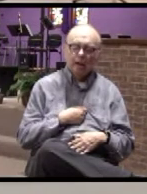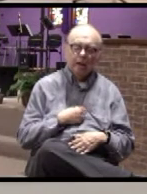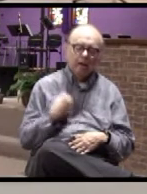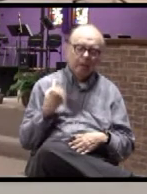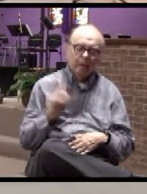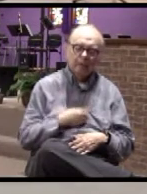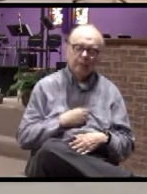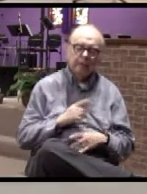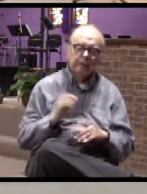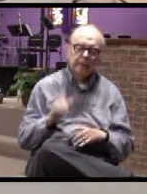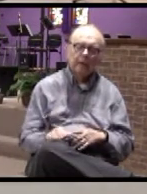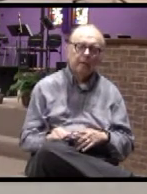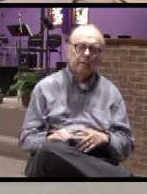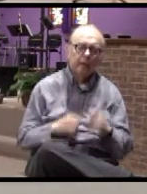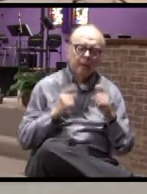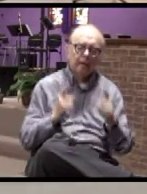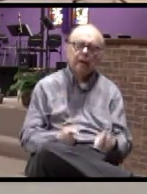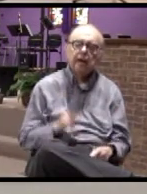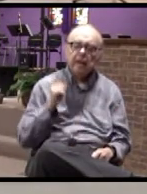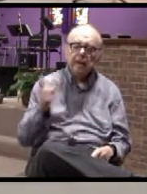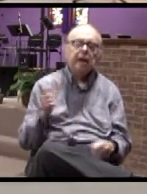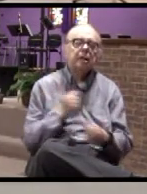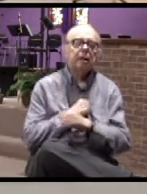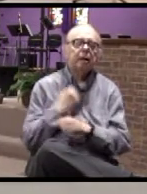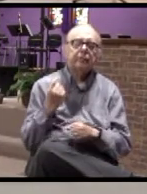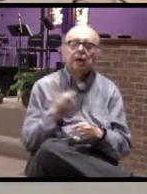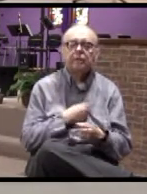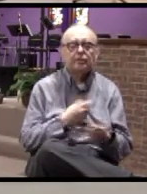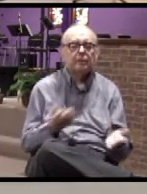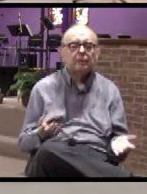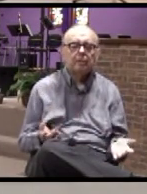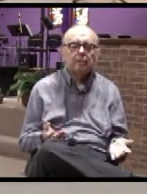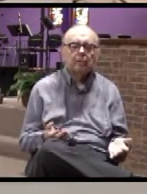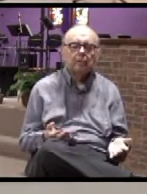yet sinners, he loved us.